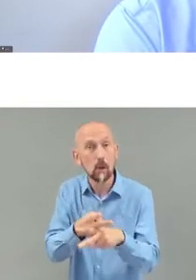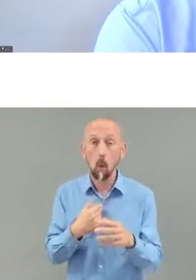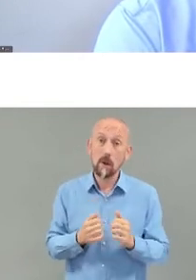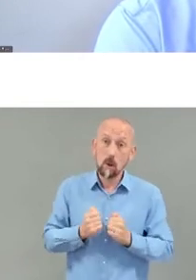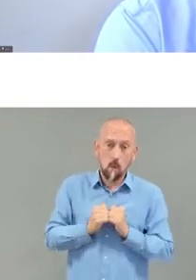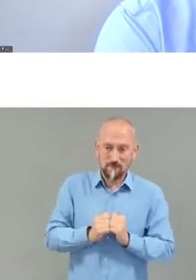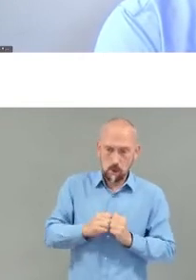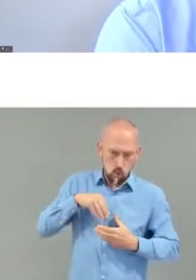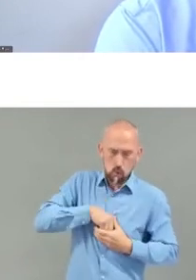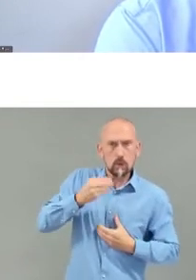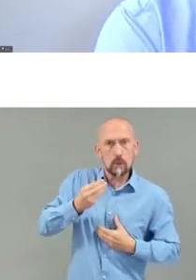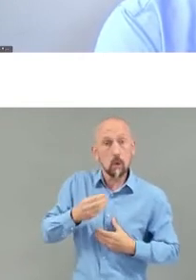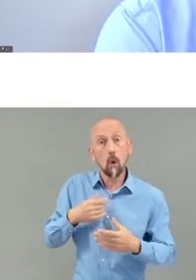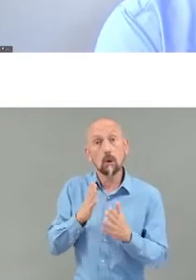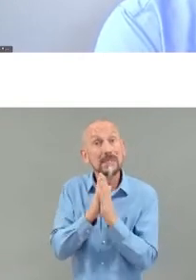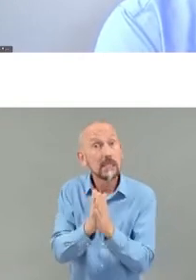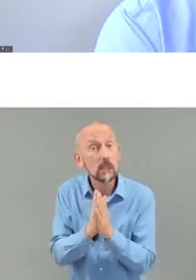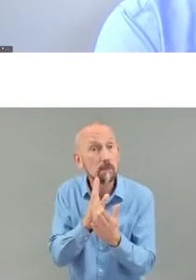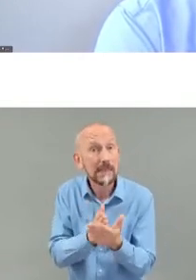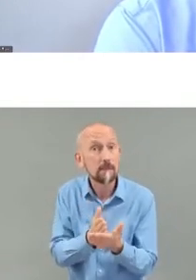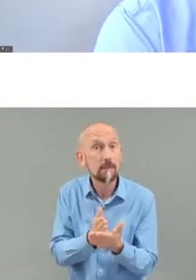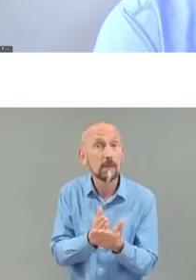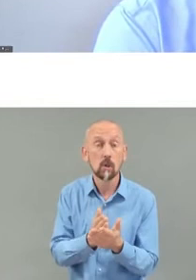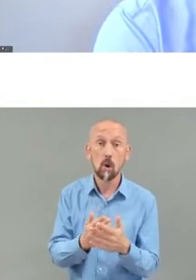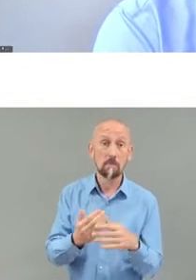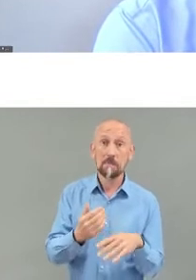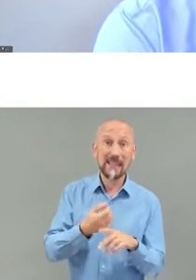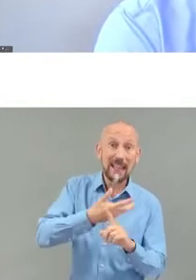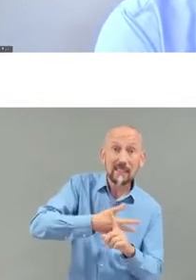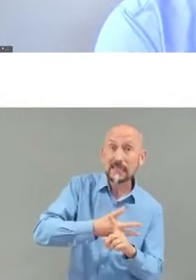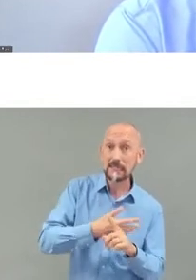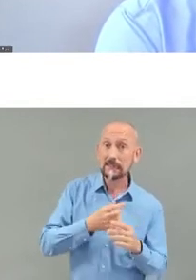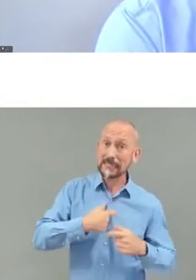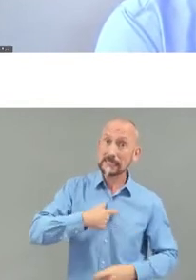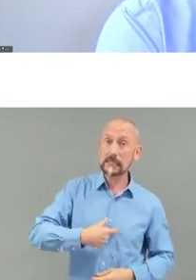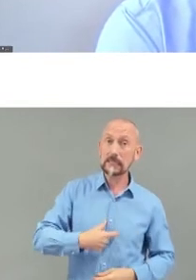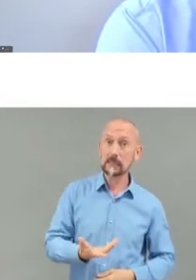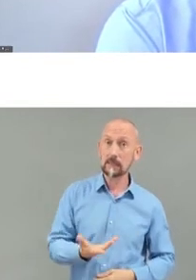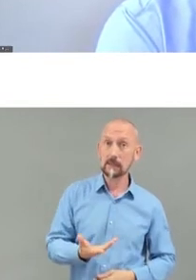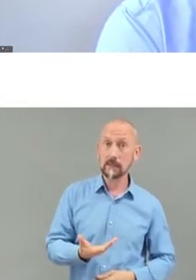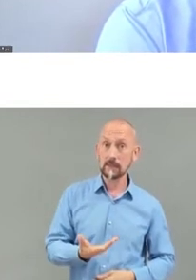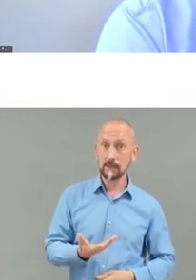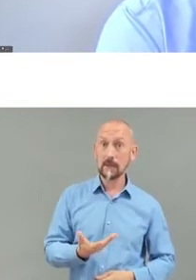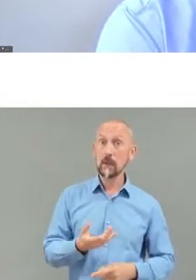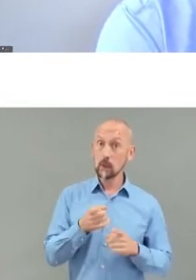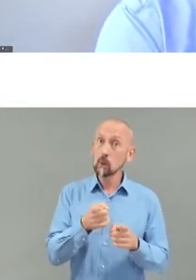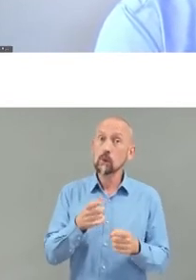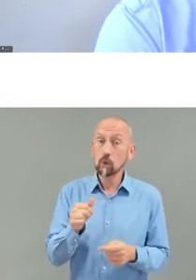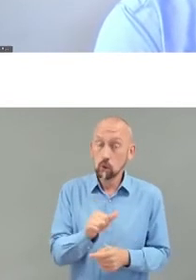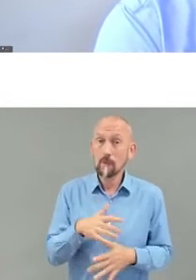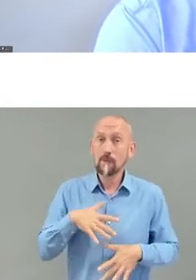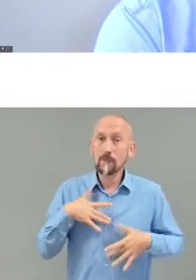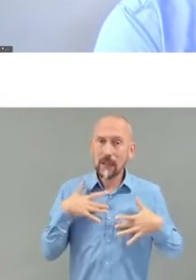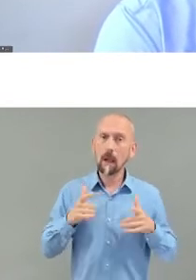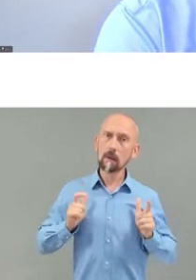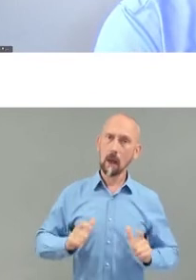your ethnic identity. Whatever is important to you, you should feel comfortable enough to put into the application forms. And